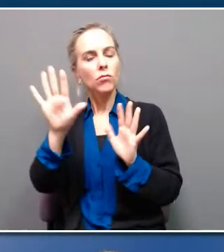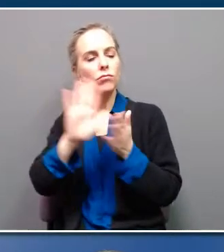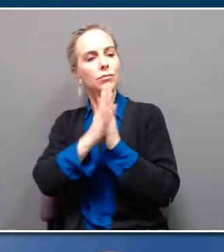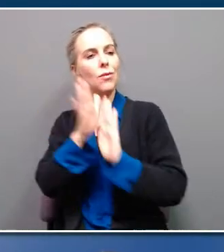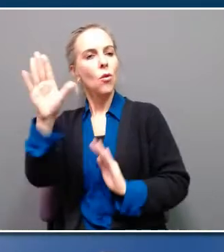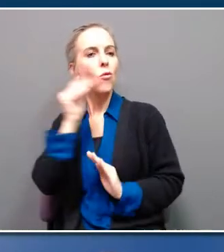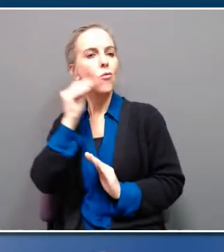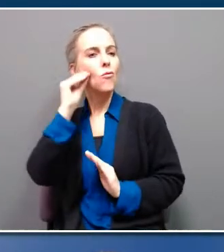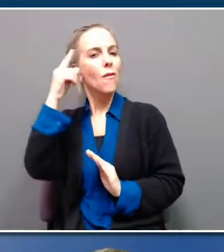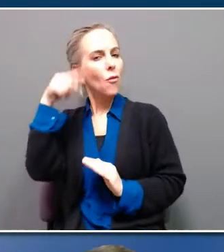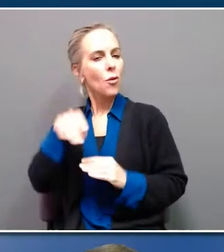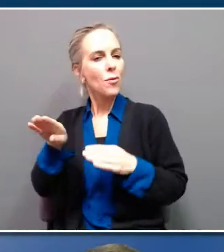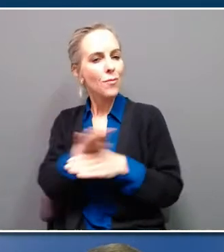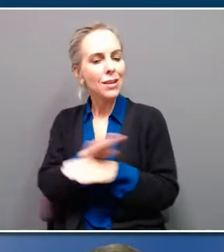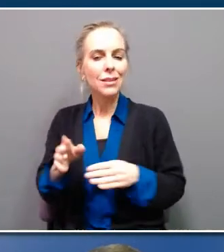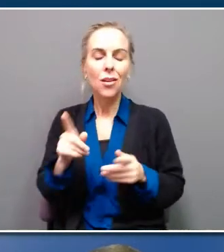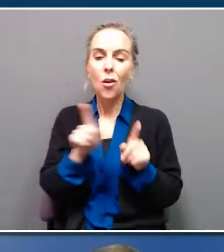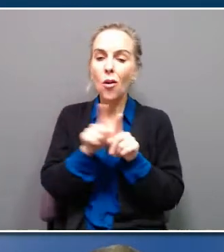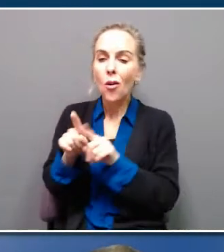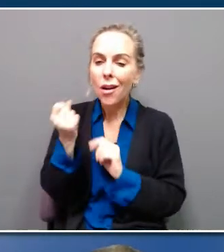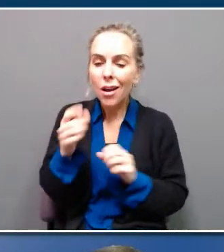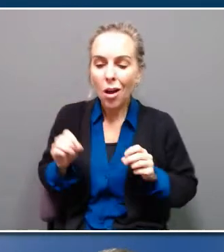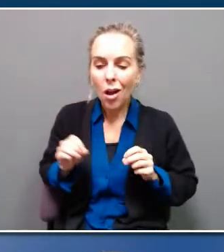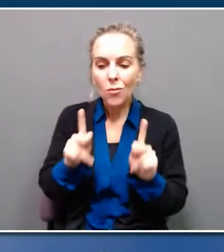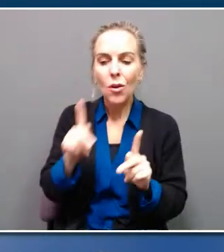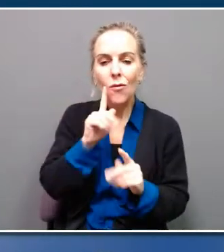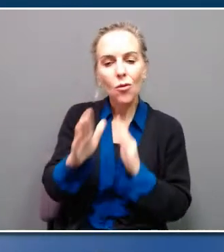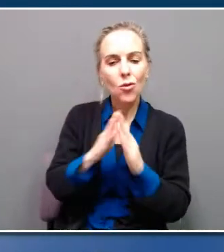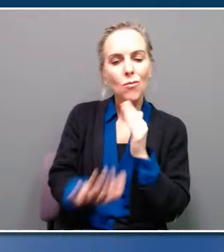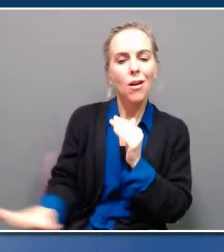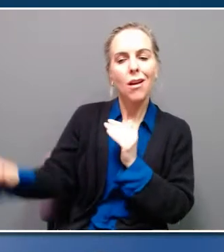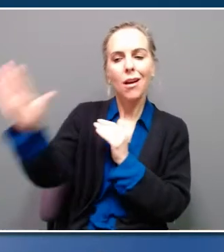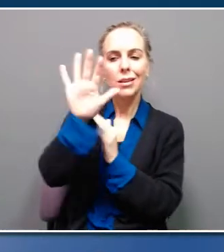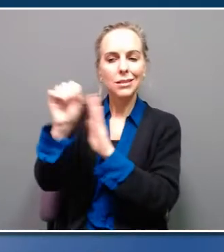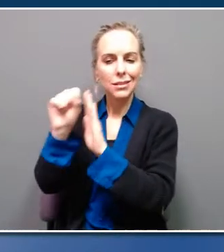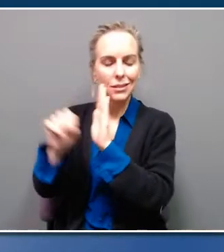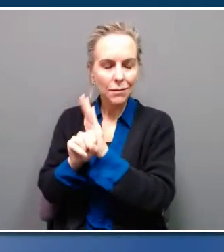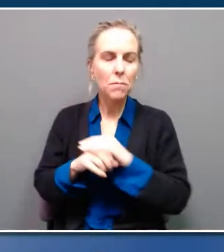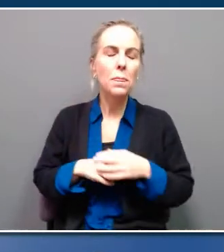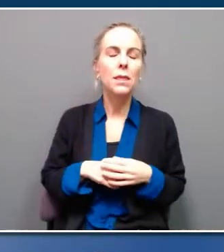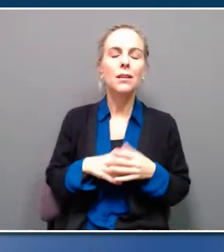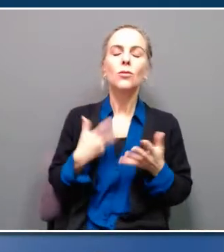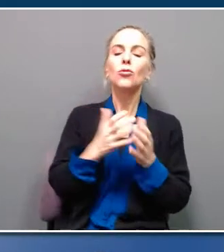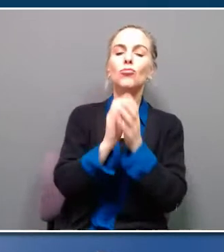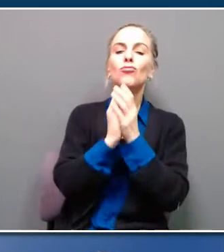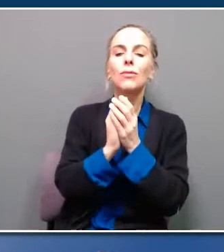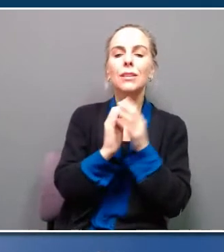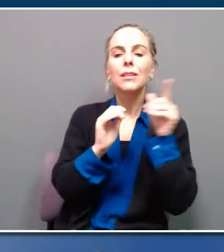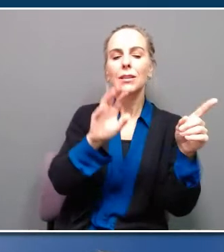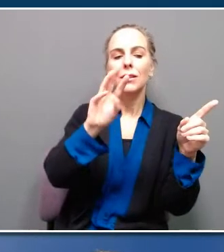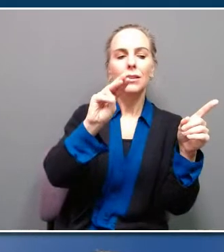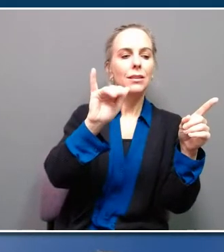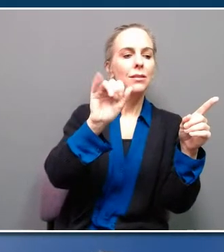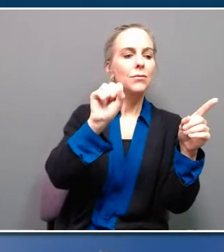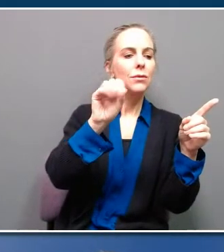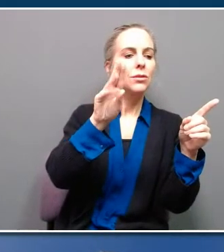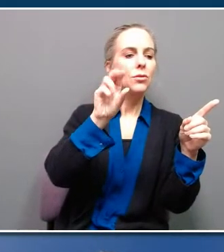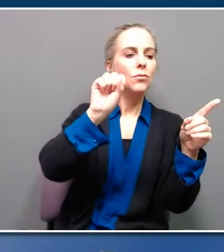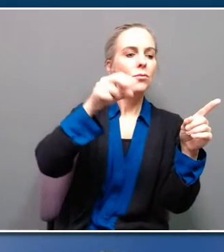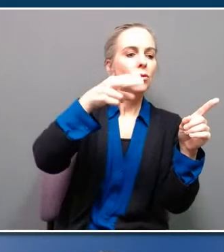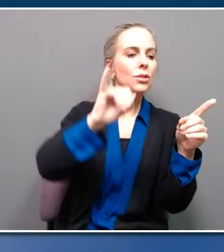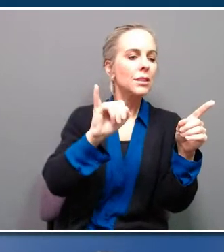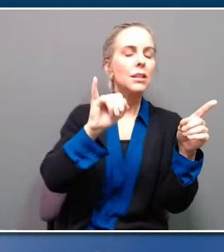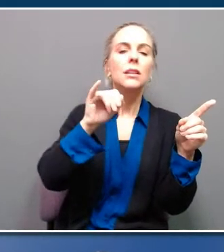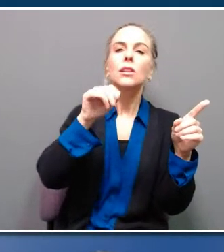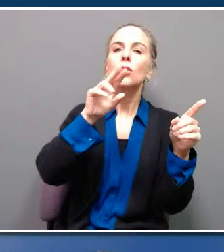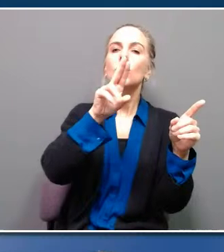opportunities for communities across the state. I also want to congratulate Mitsubishi Electric US Inc. on the